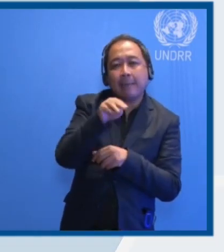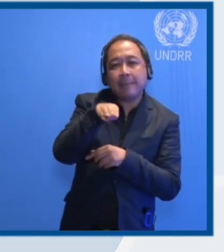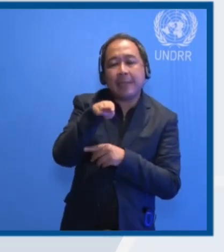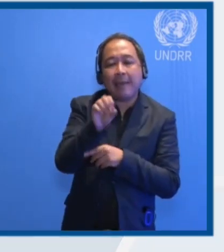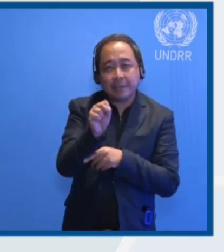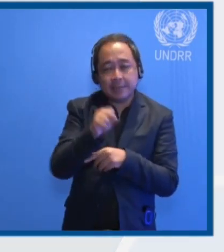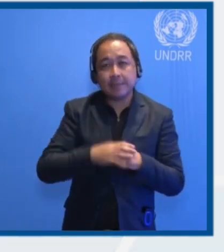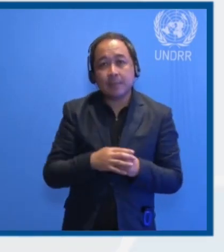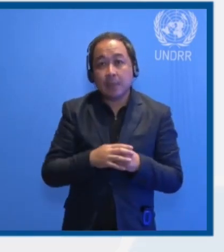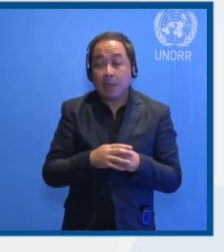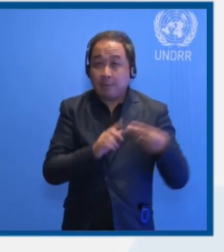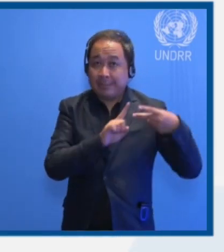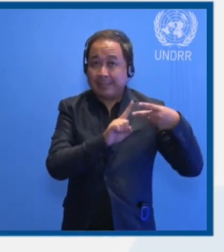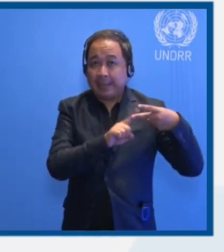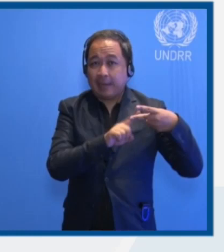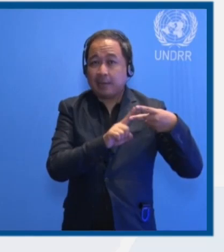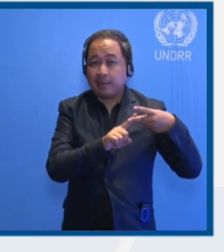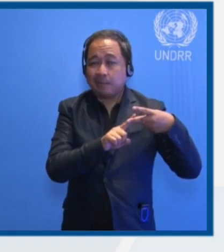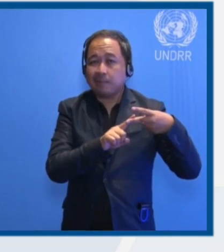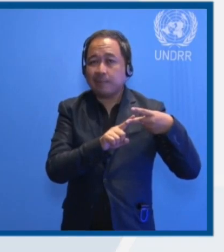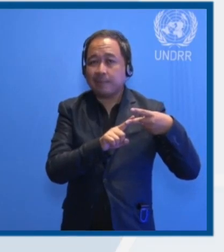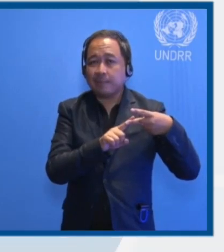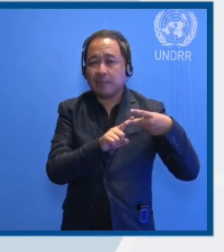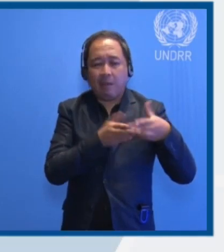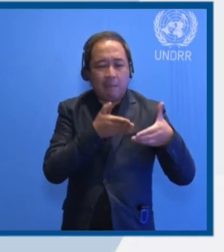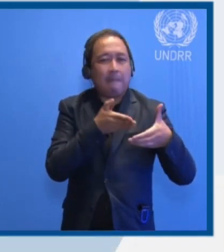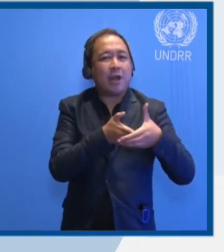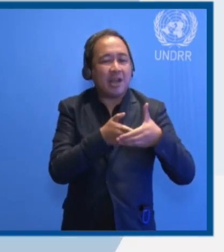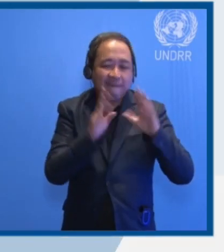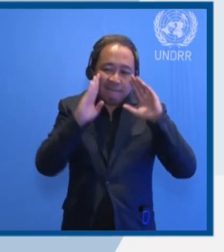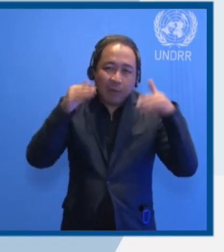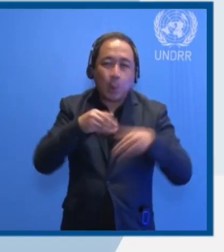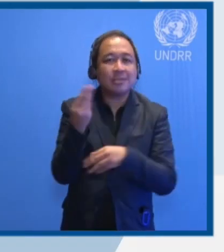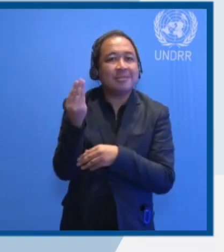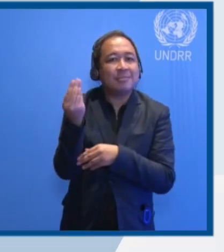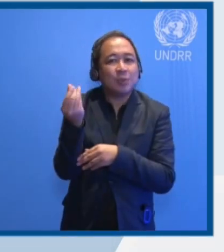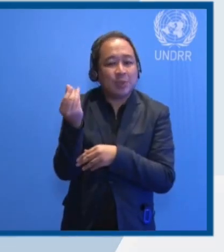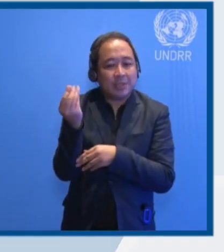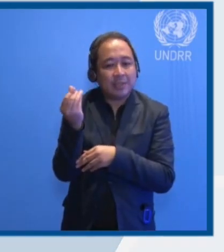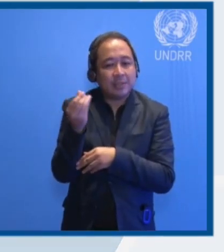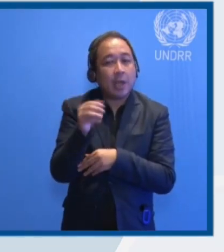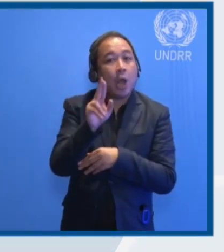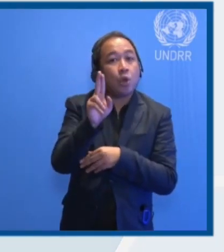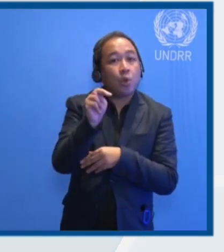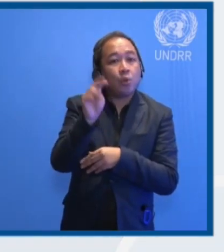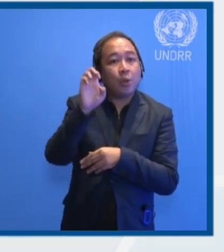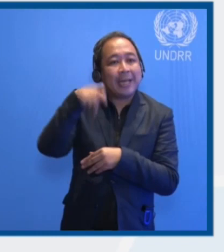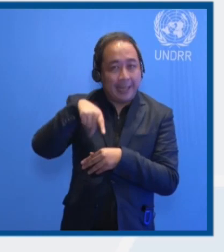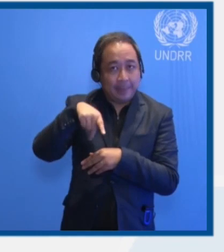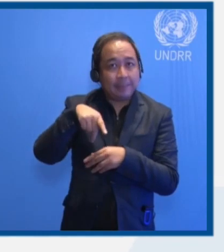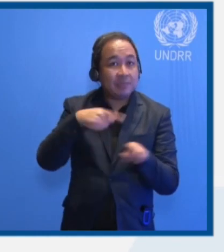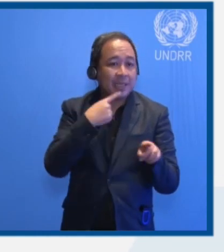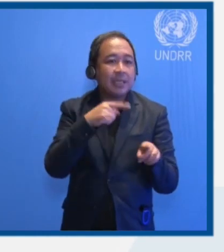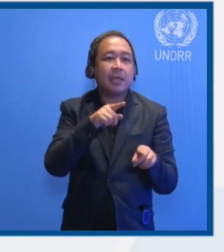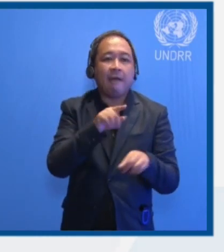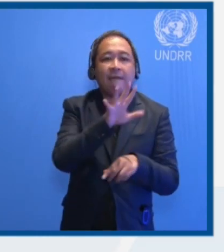was UNEP that has estimated that $536 billion is needed every year